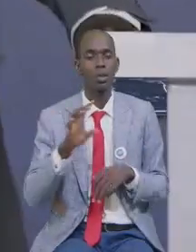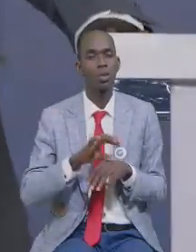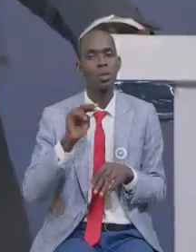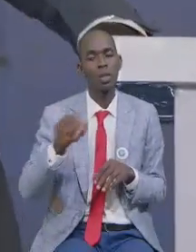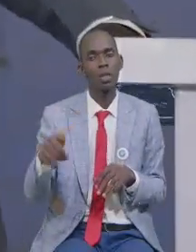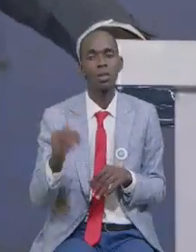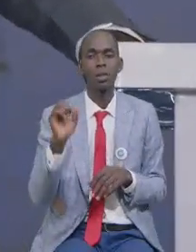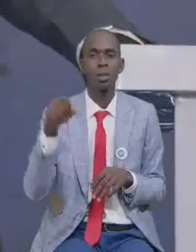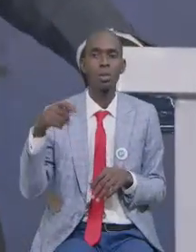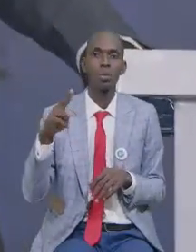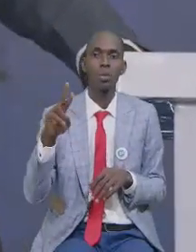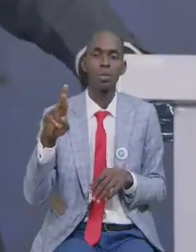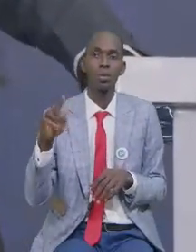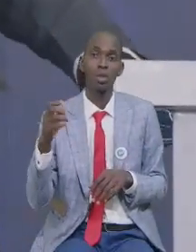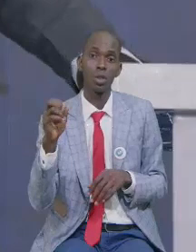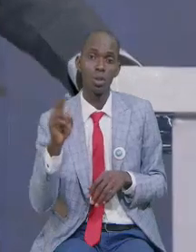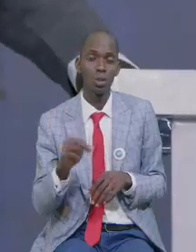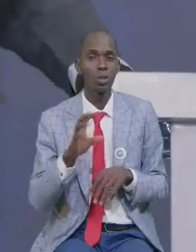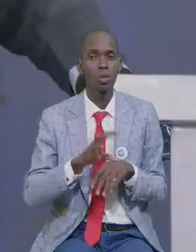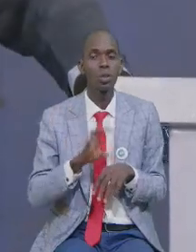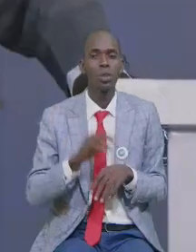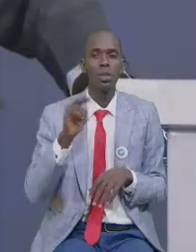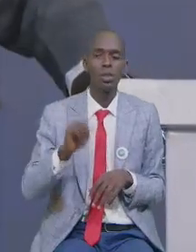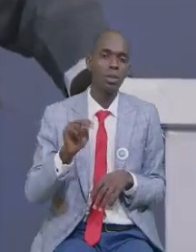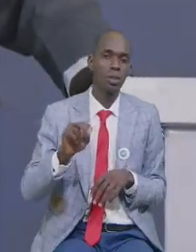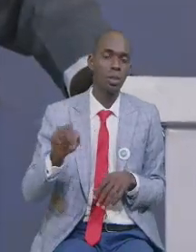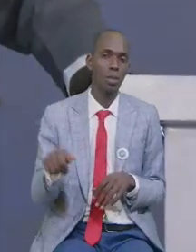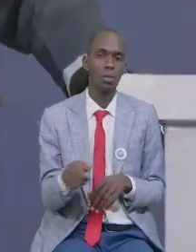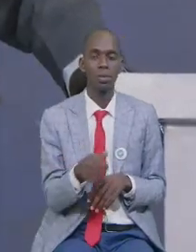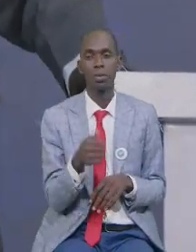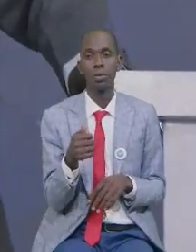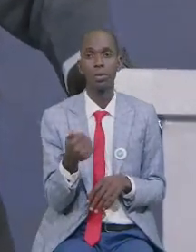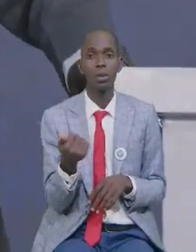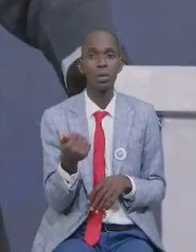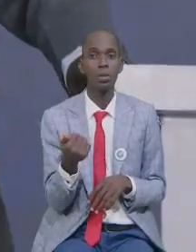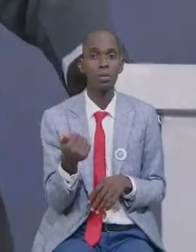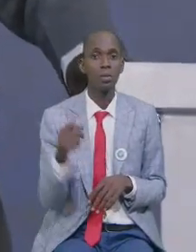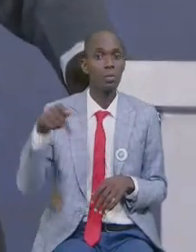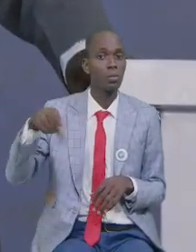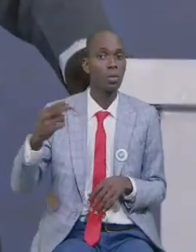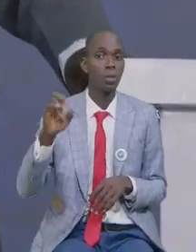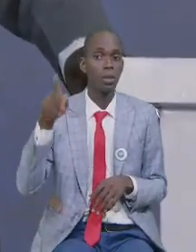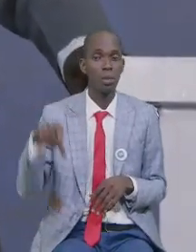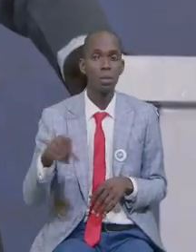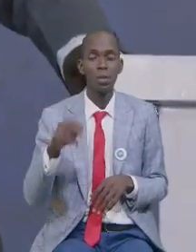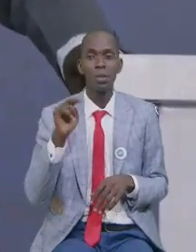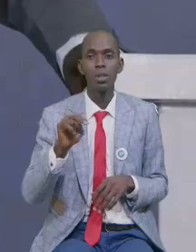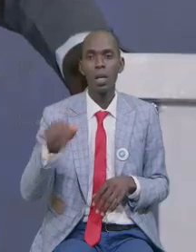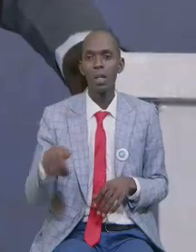needs another Finney. The Lord needs another Sunday,